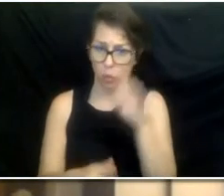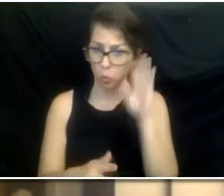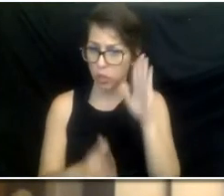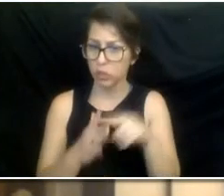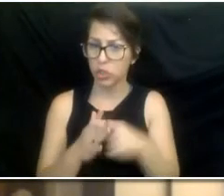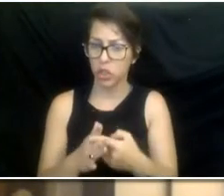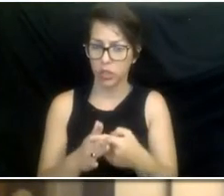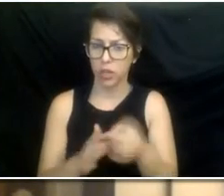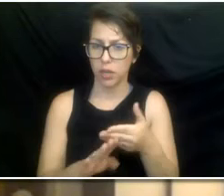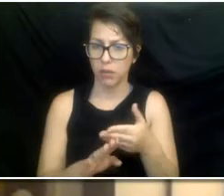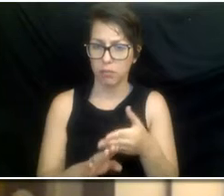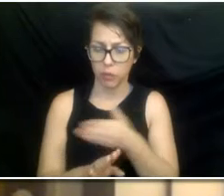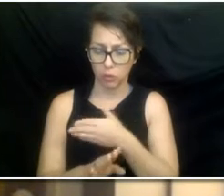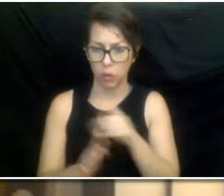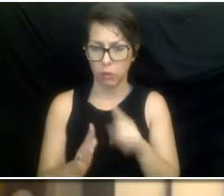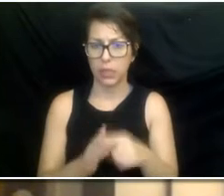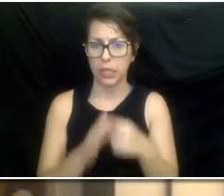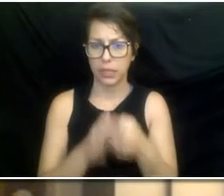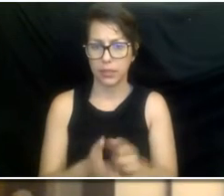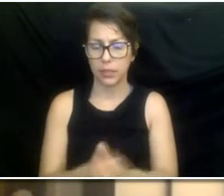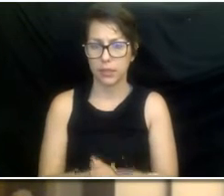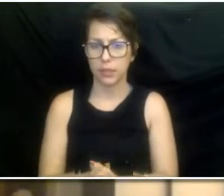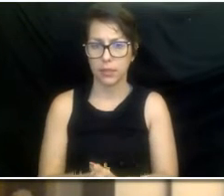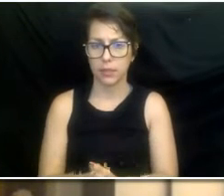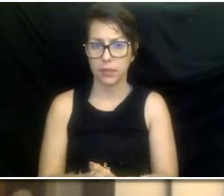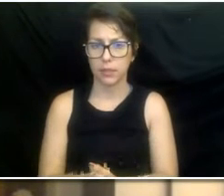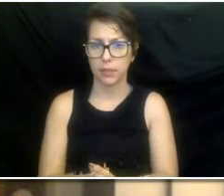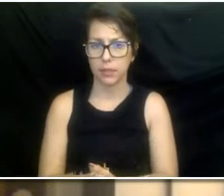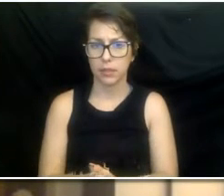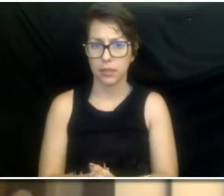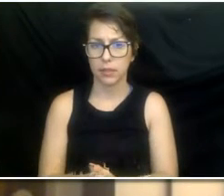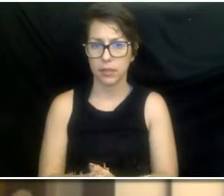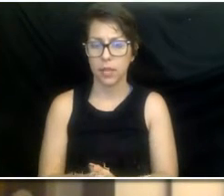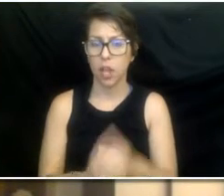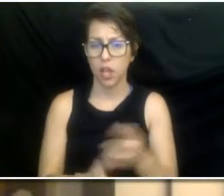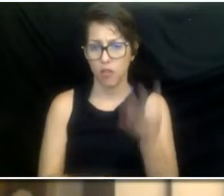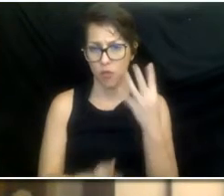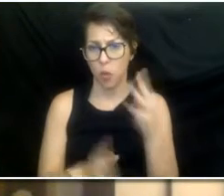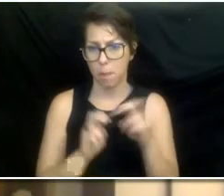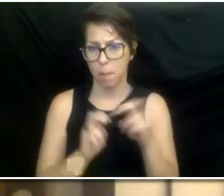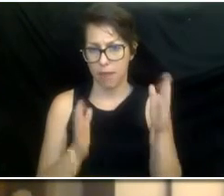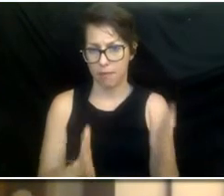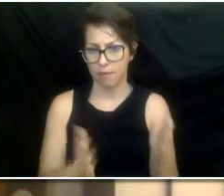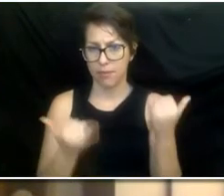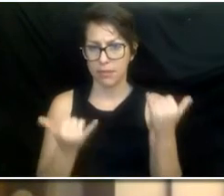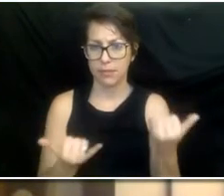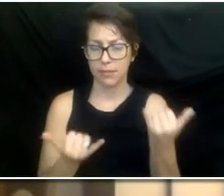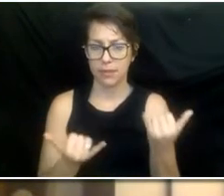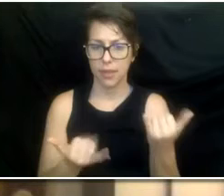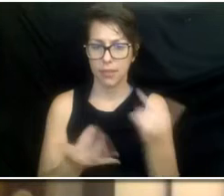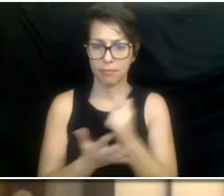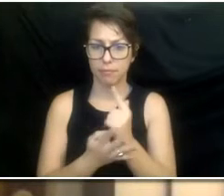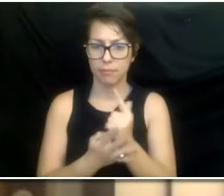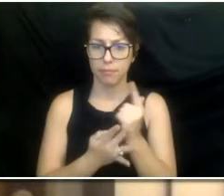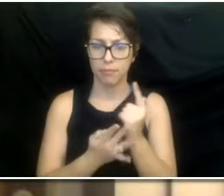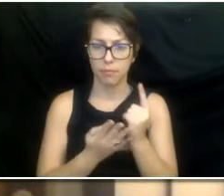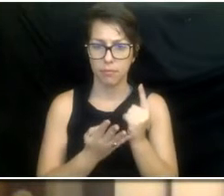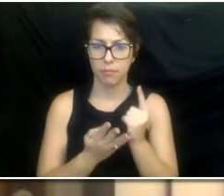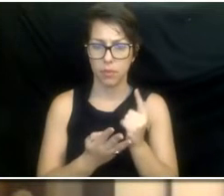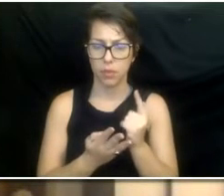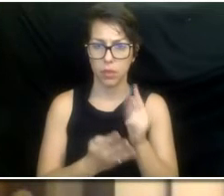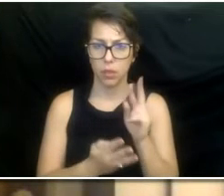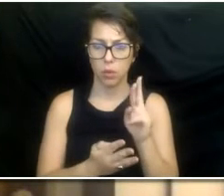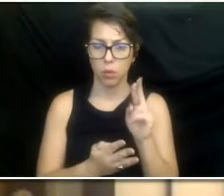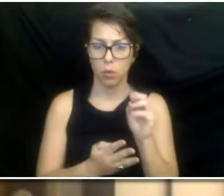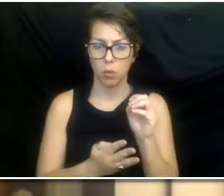Seth followed by Brian Doren followed by jaai Young Cam I will now